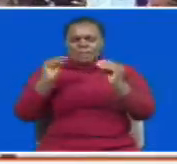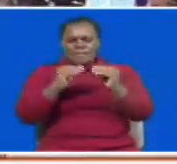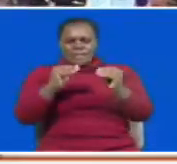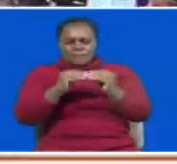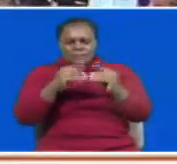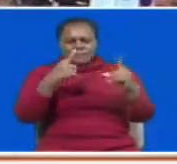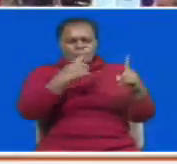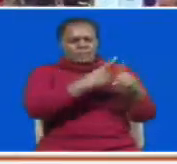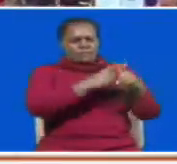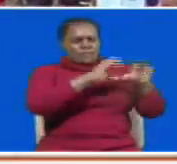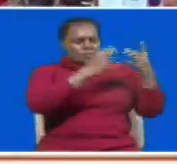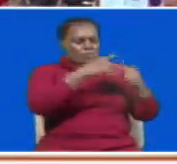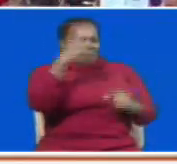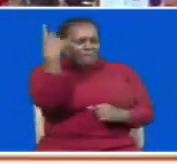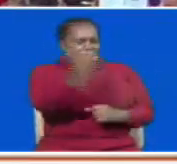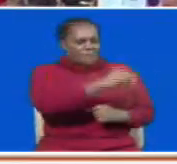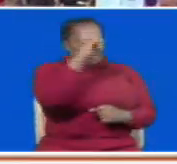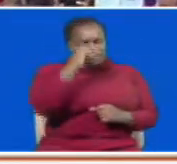Tharaka.